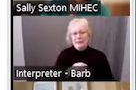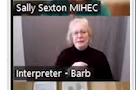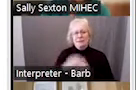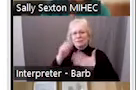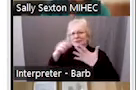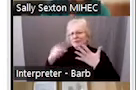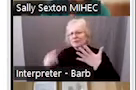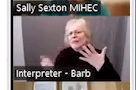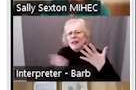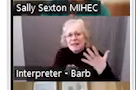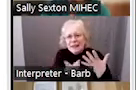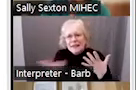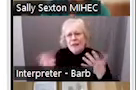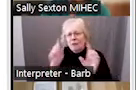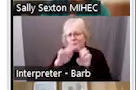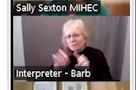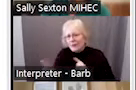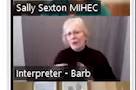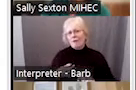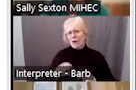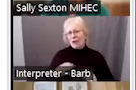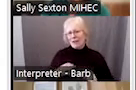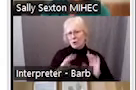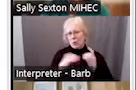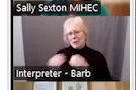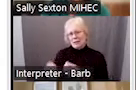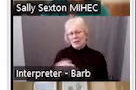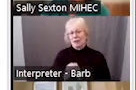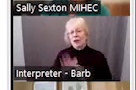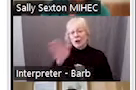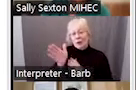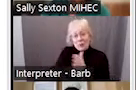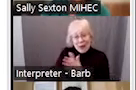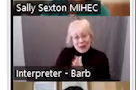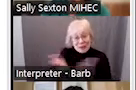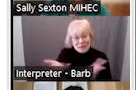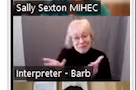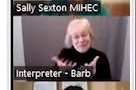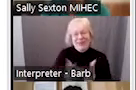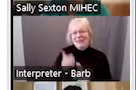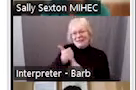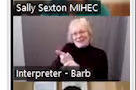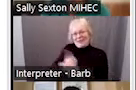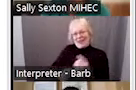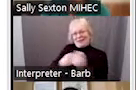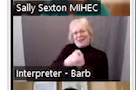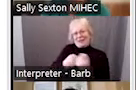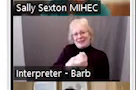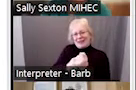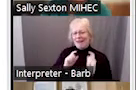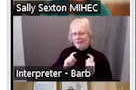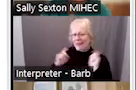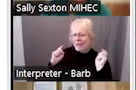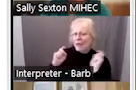Coalition, and the Kennedy Center. Her passion, as you can imagine, is self-advocacy, giving back,